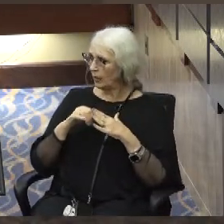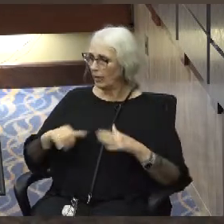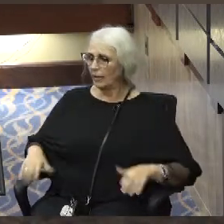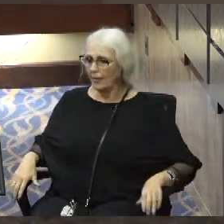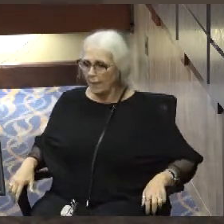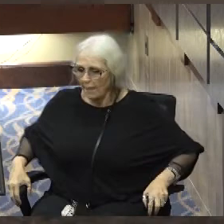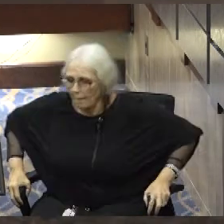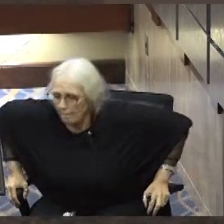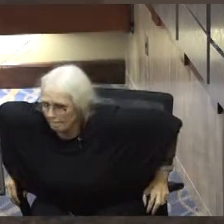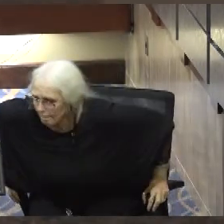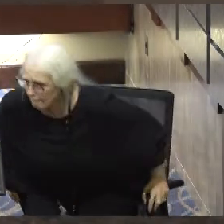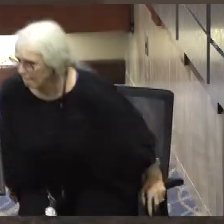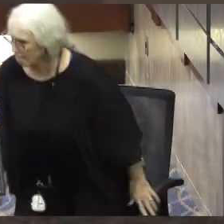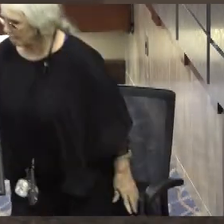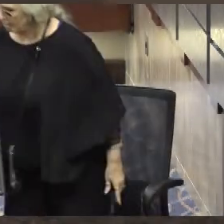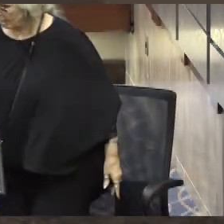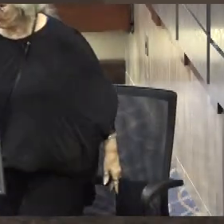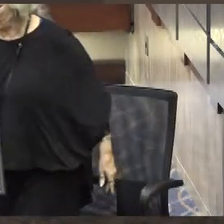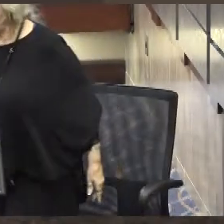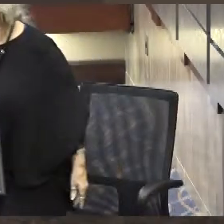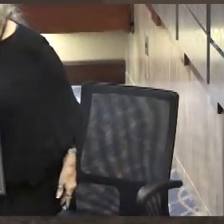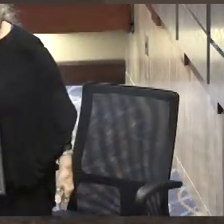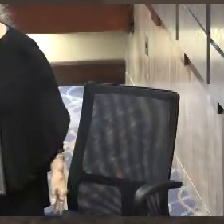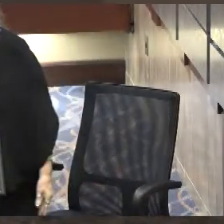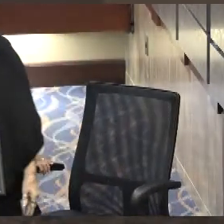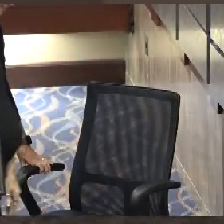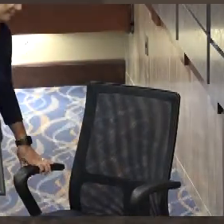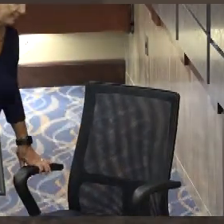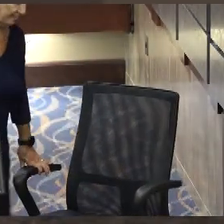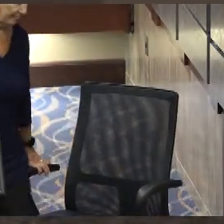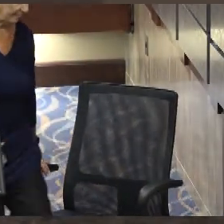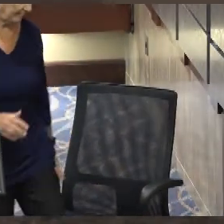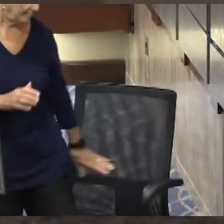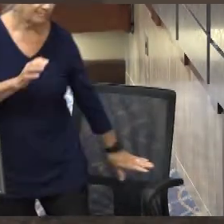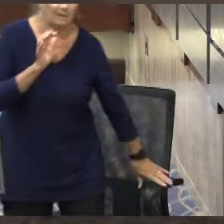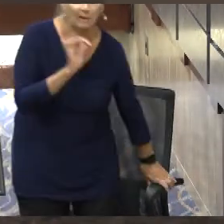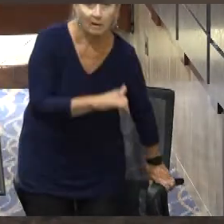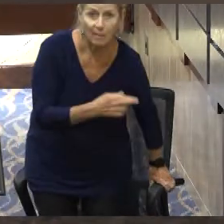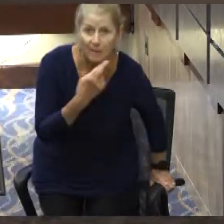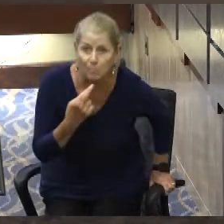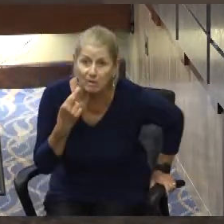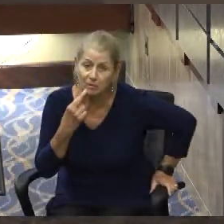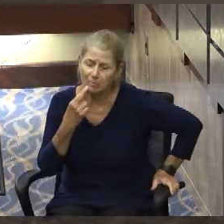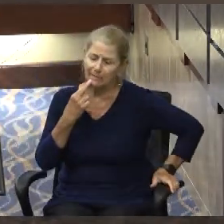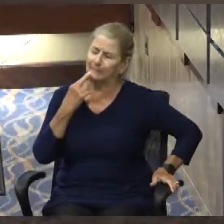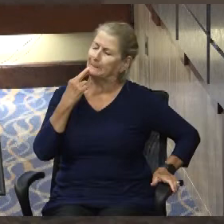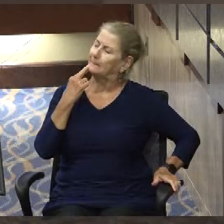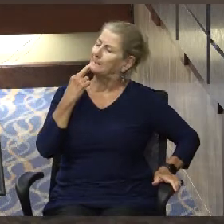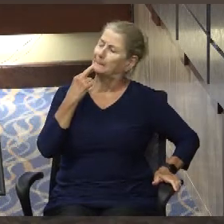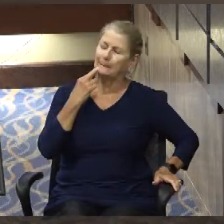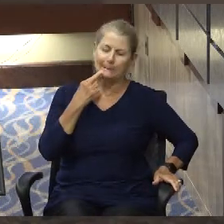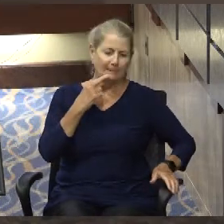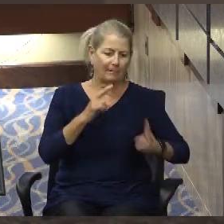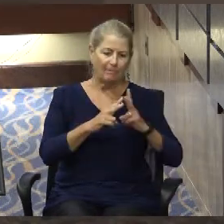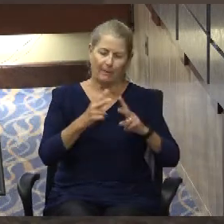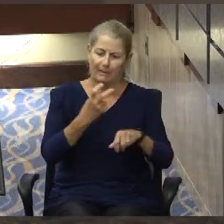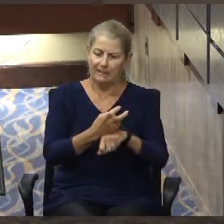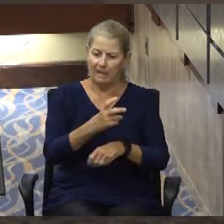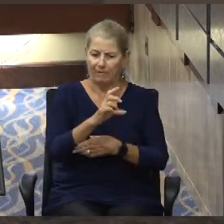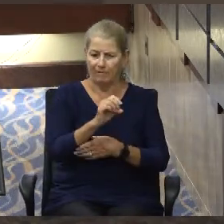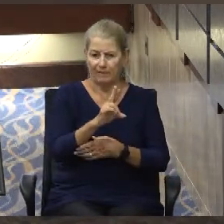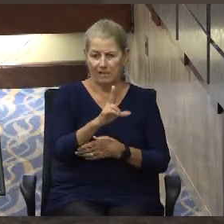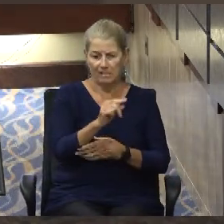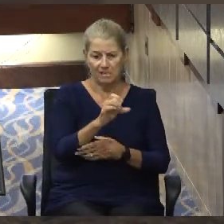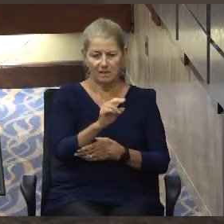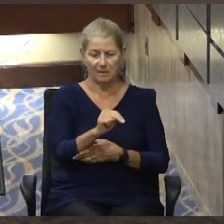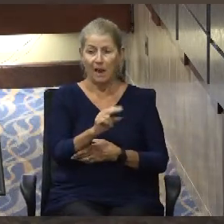is barely hanging on, because he called me. So that Dutton Avenue not only